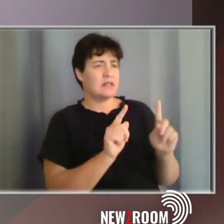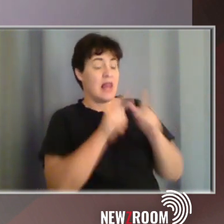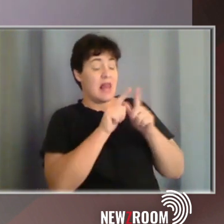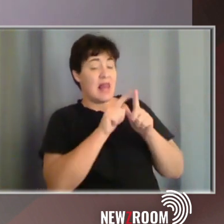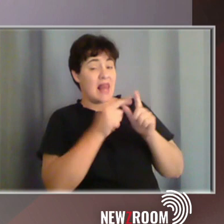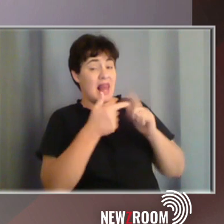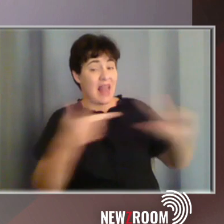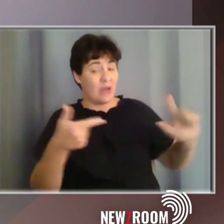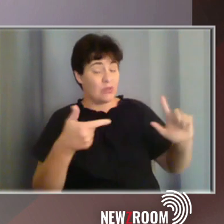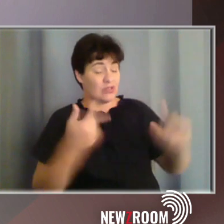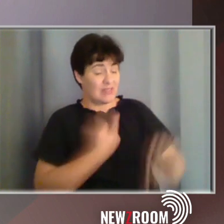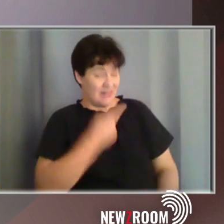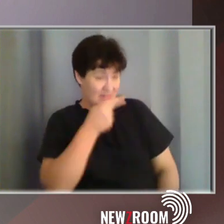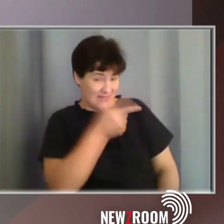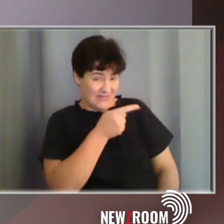itself,